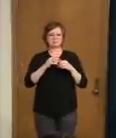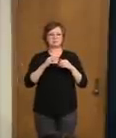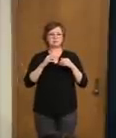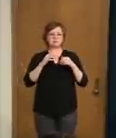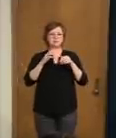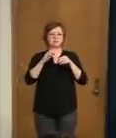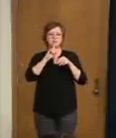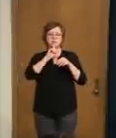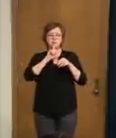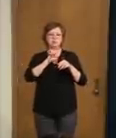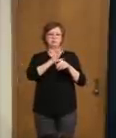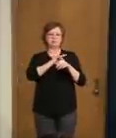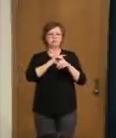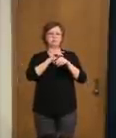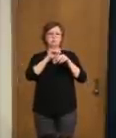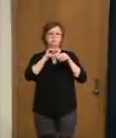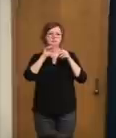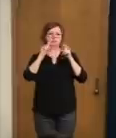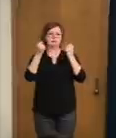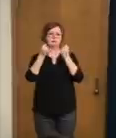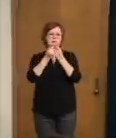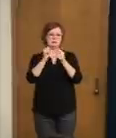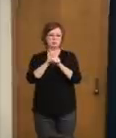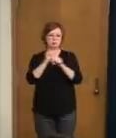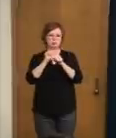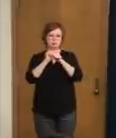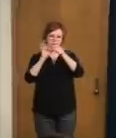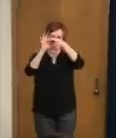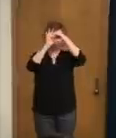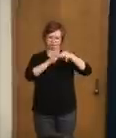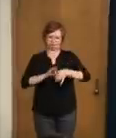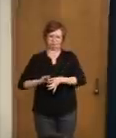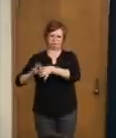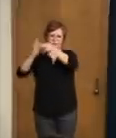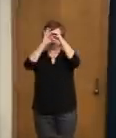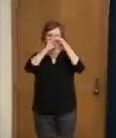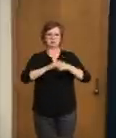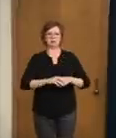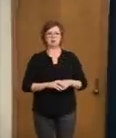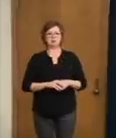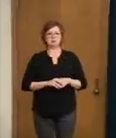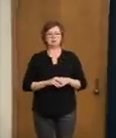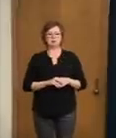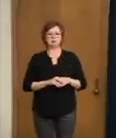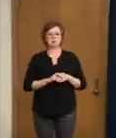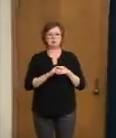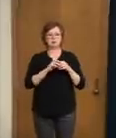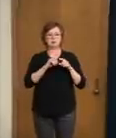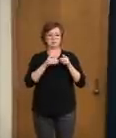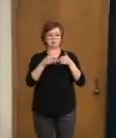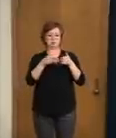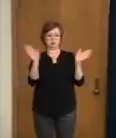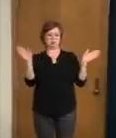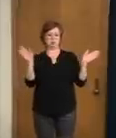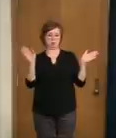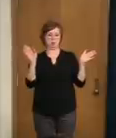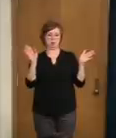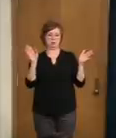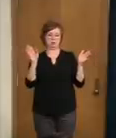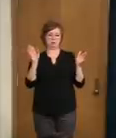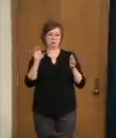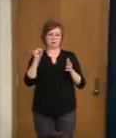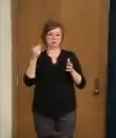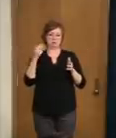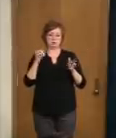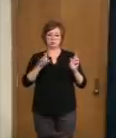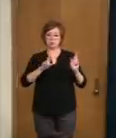looking towards a mass immunization for the general public, and how are we going to best scale up to